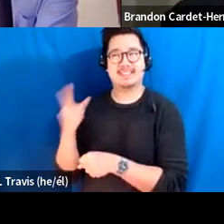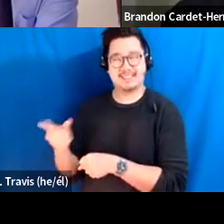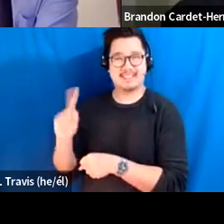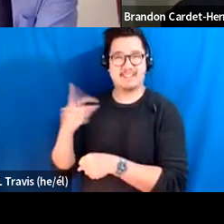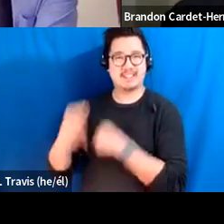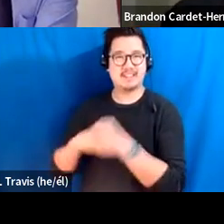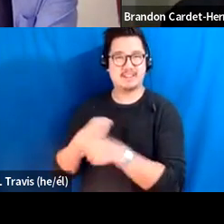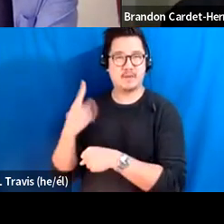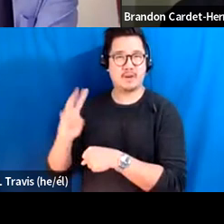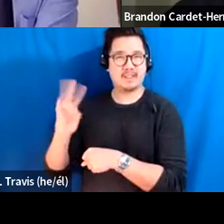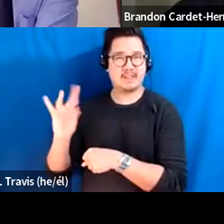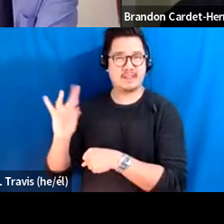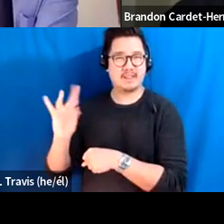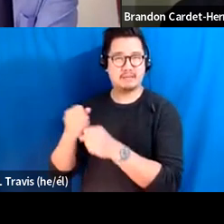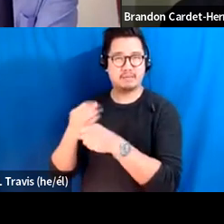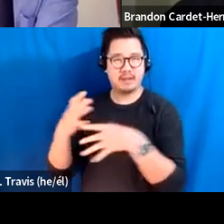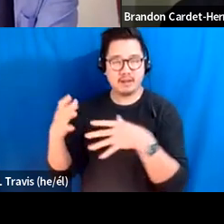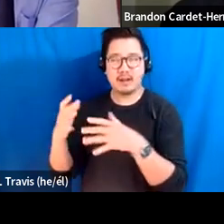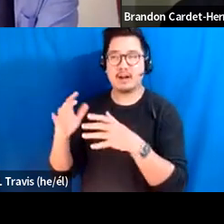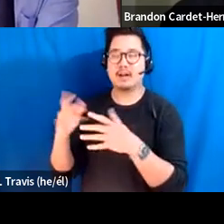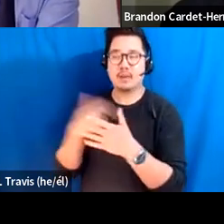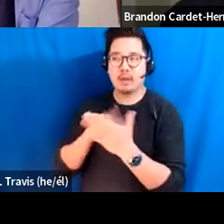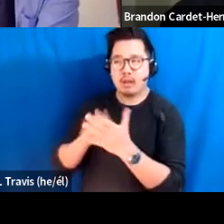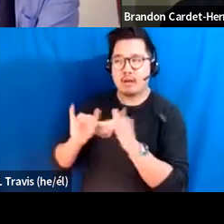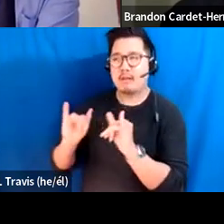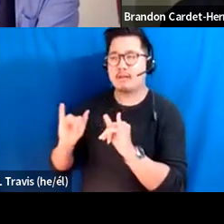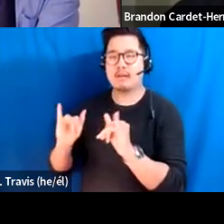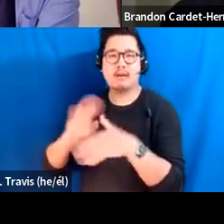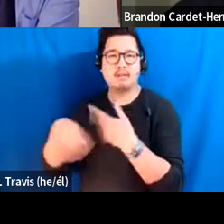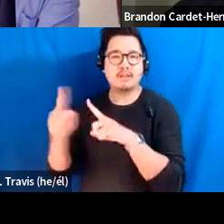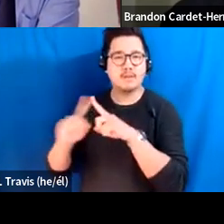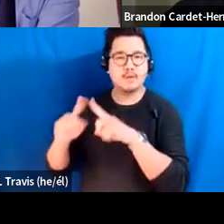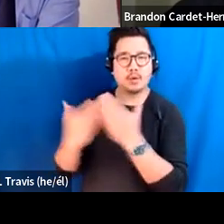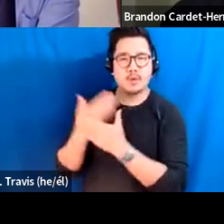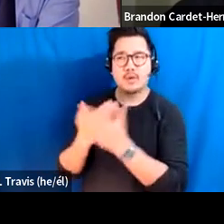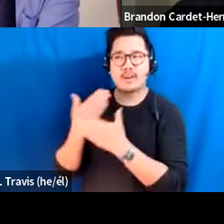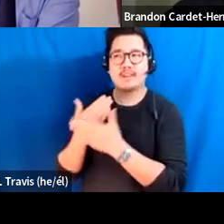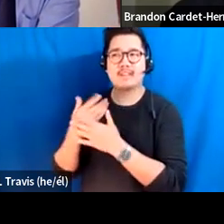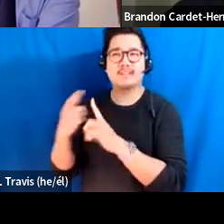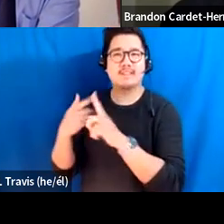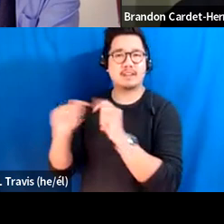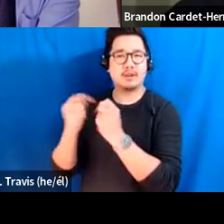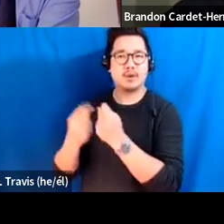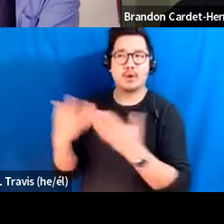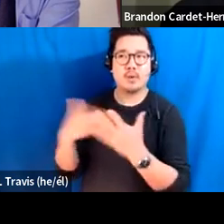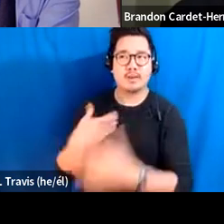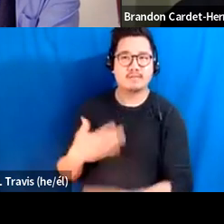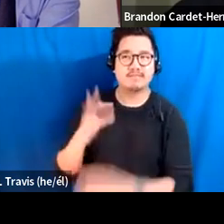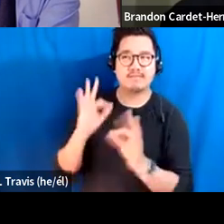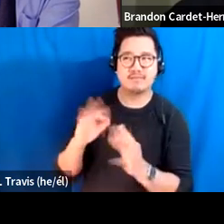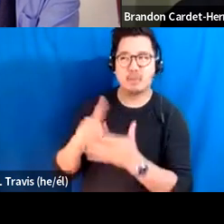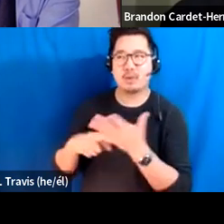had the opportunity to sort of see and hear and learn from all the things that that the great team at new mission said went well and the things that they wish they did